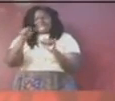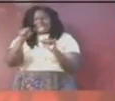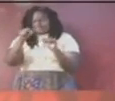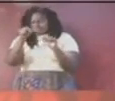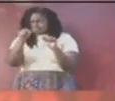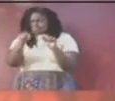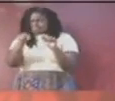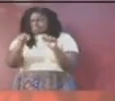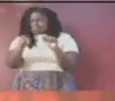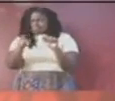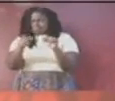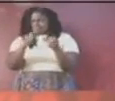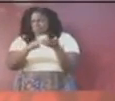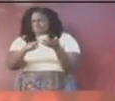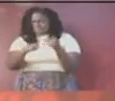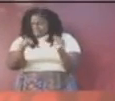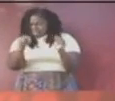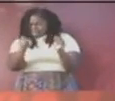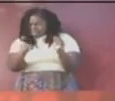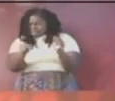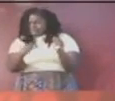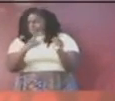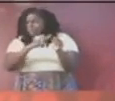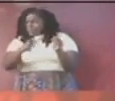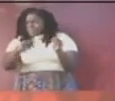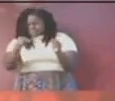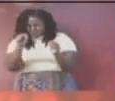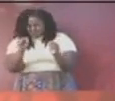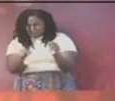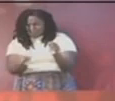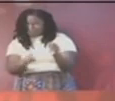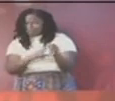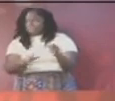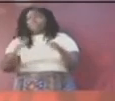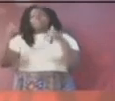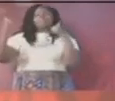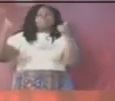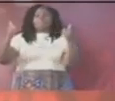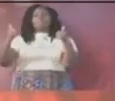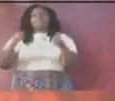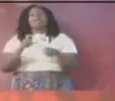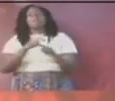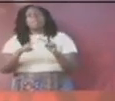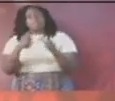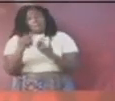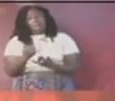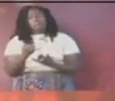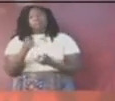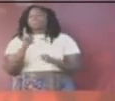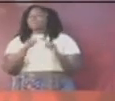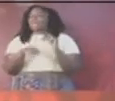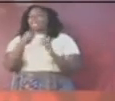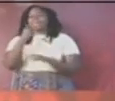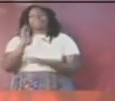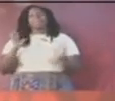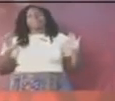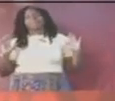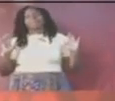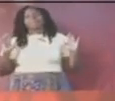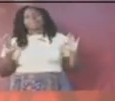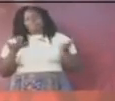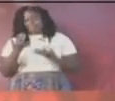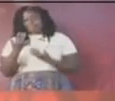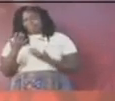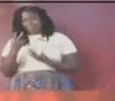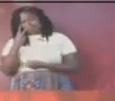that that's not how these decisions are made. It's not a random cutoff, but it is a consideration of a wide range